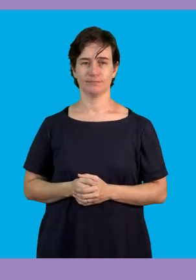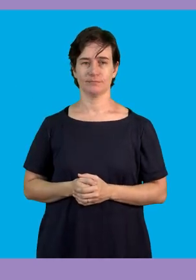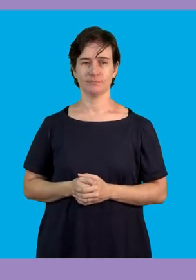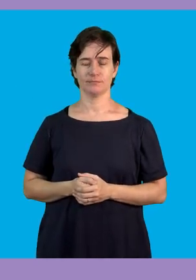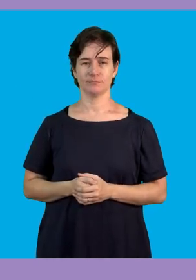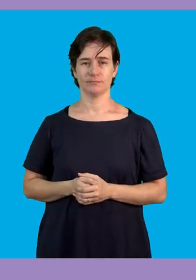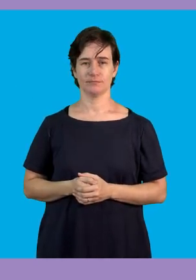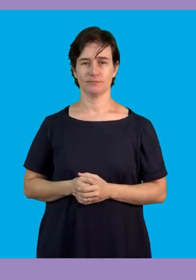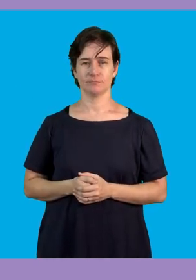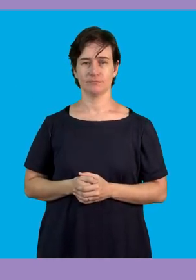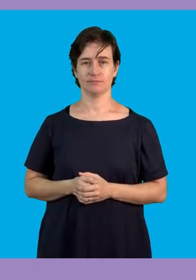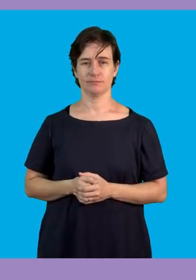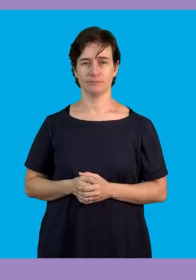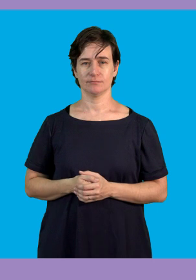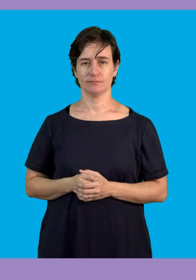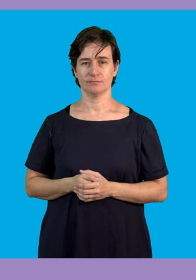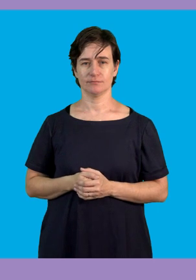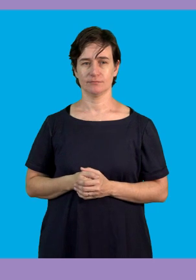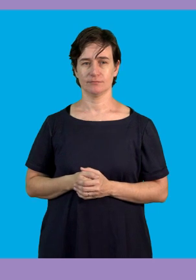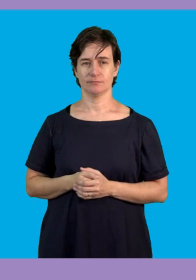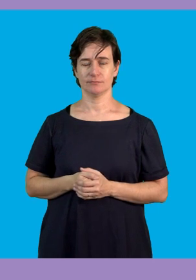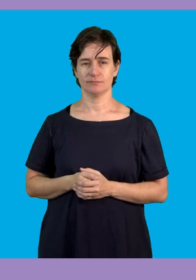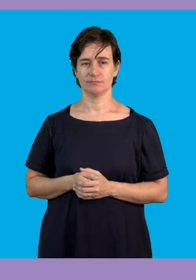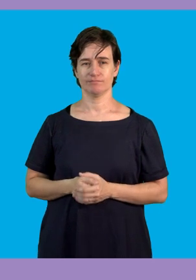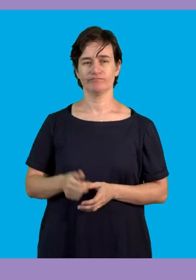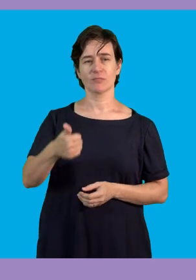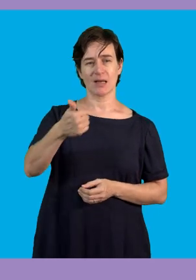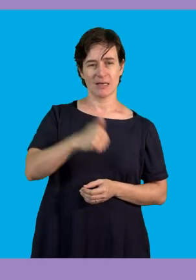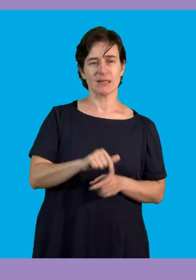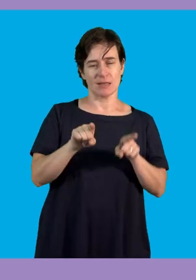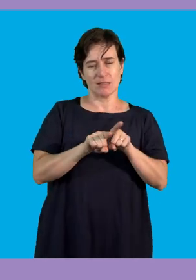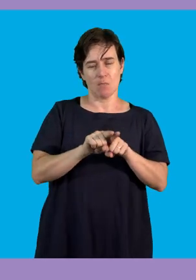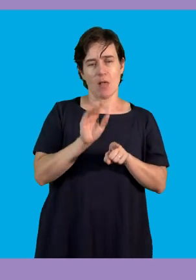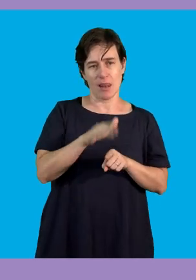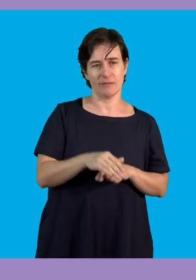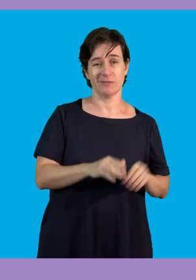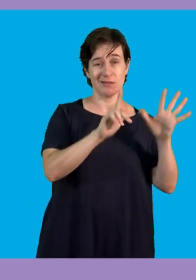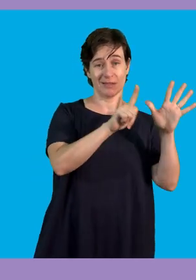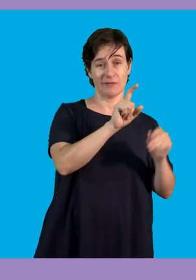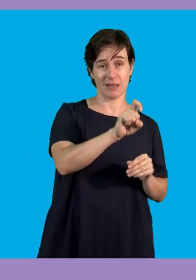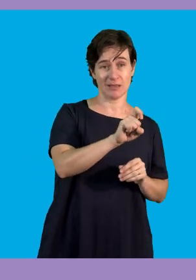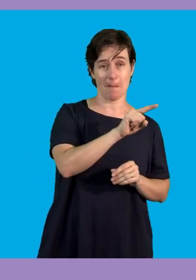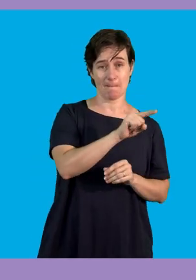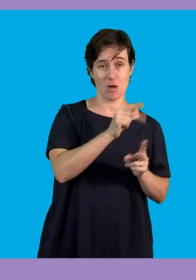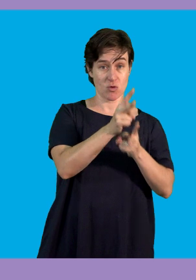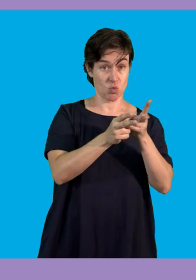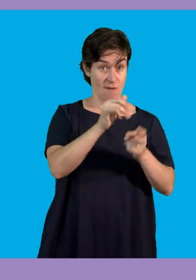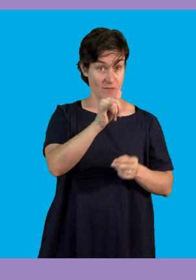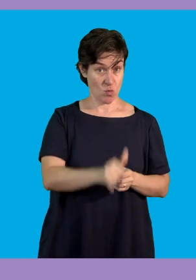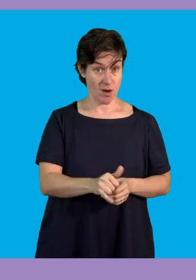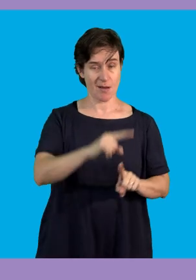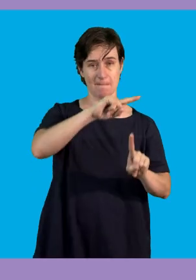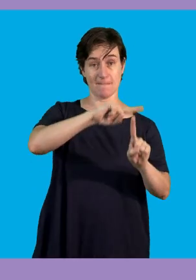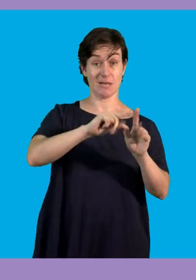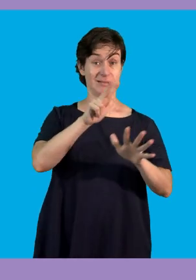Then the next step would be we write the first part as it is, 7x minus